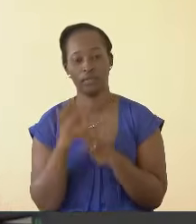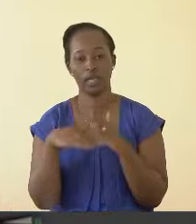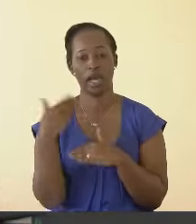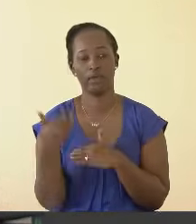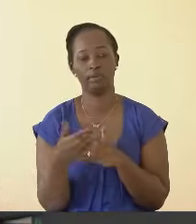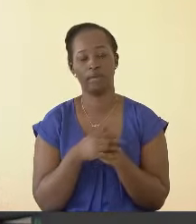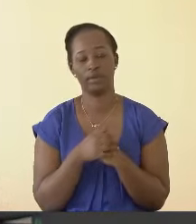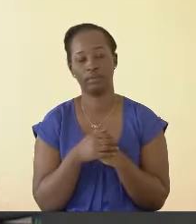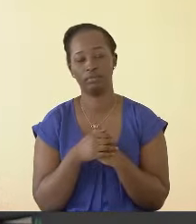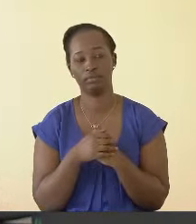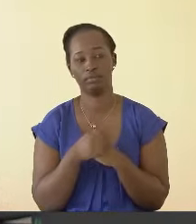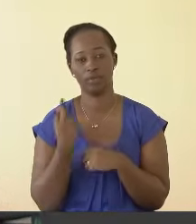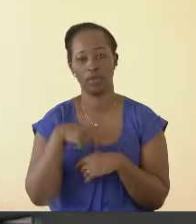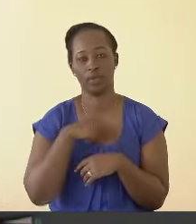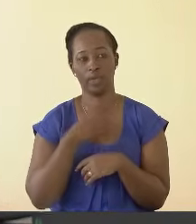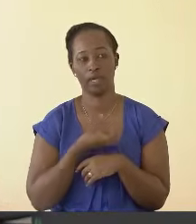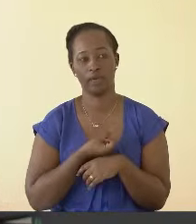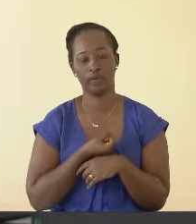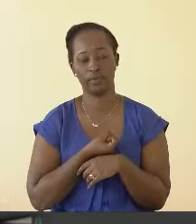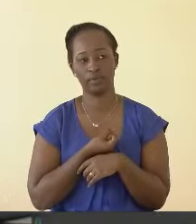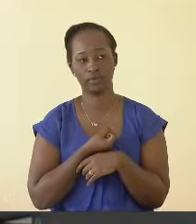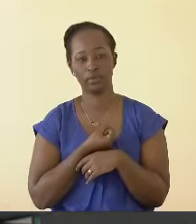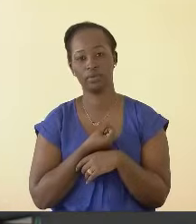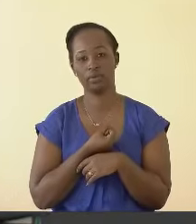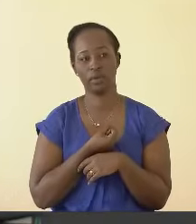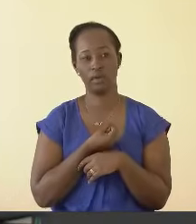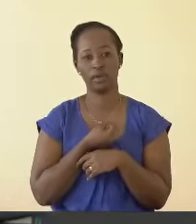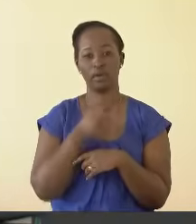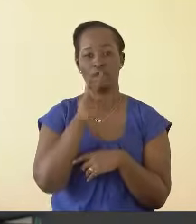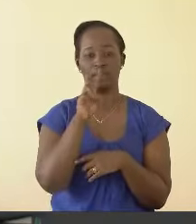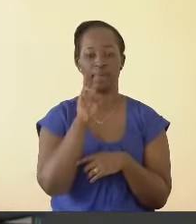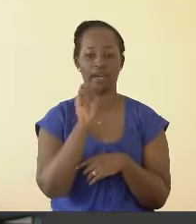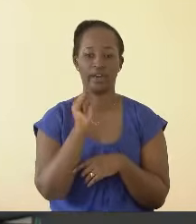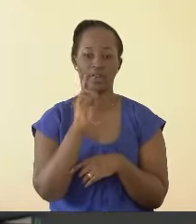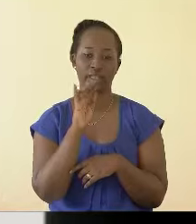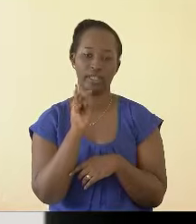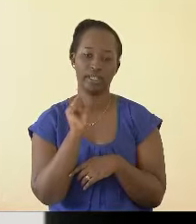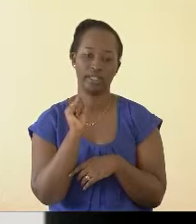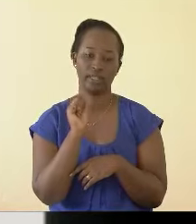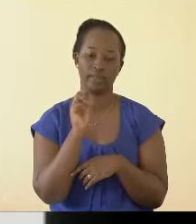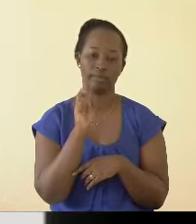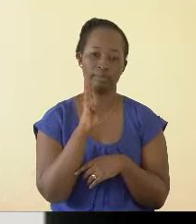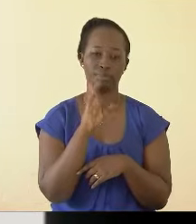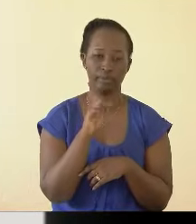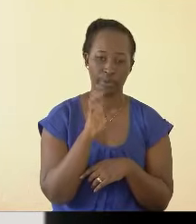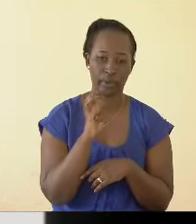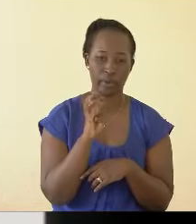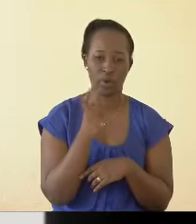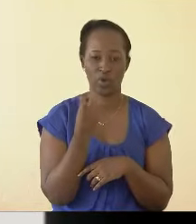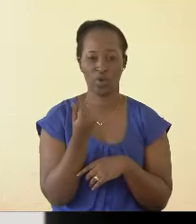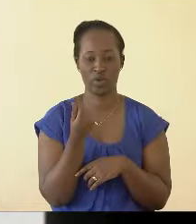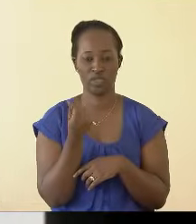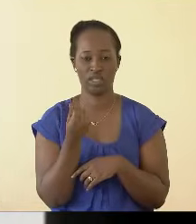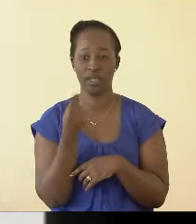Then we have what we call, we have again variable costs. Variable costs, these are costs which change with the level